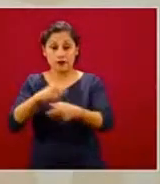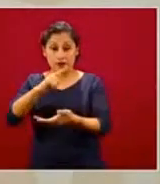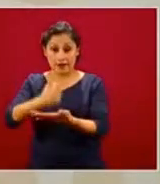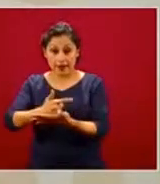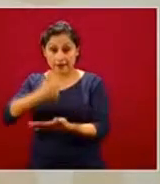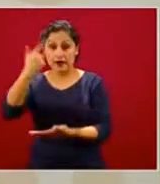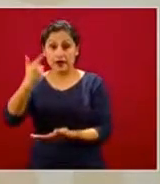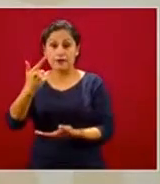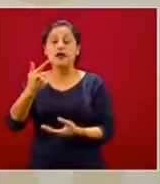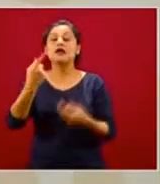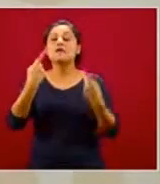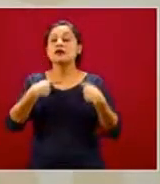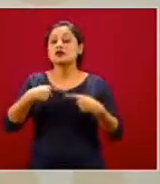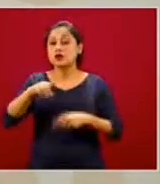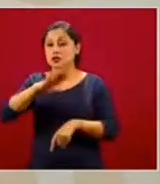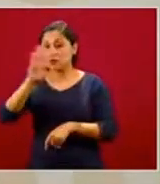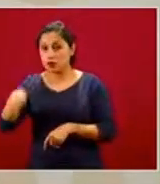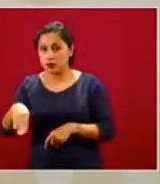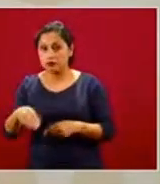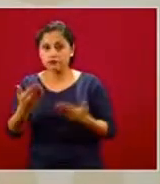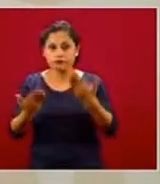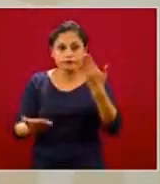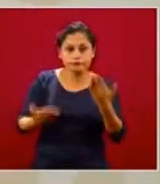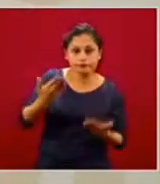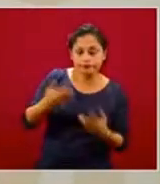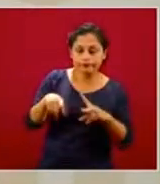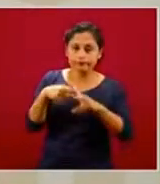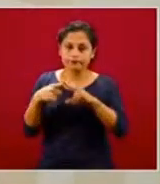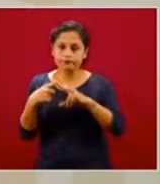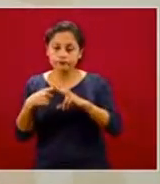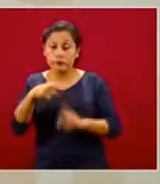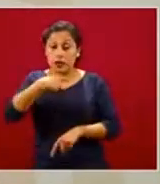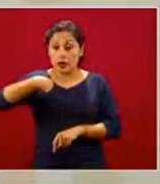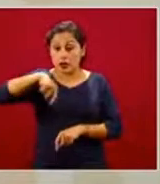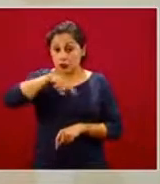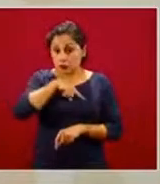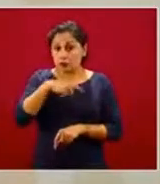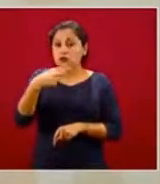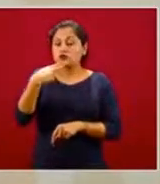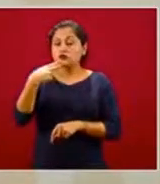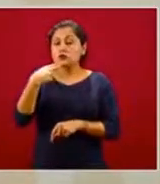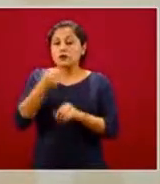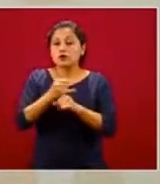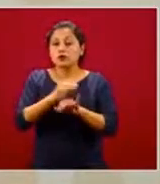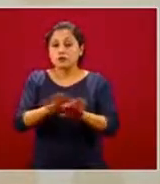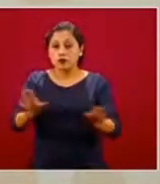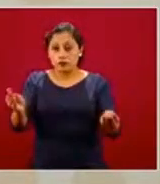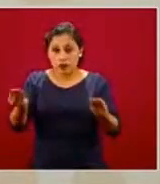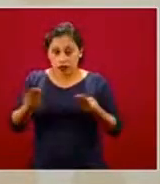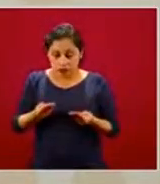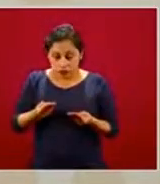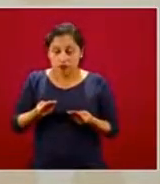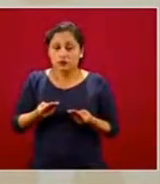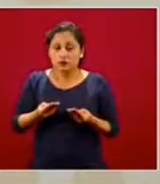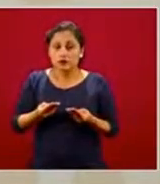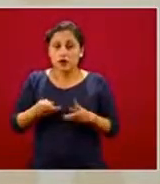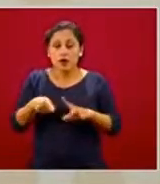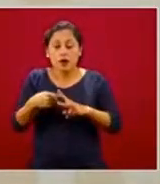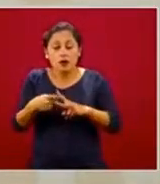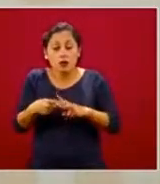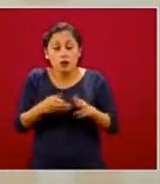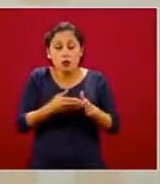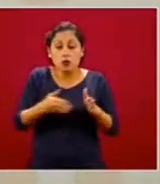serious illness and those who died. So in making that estimate, we considered a